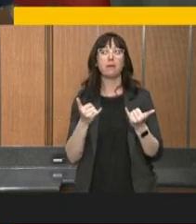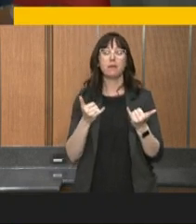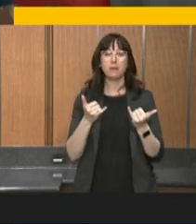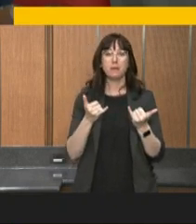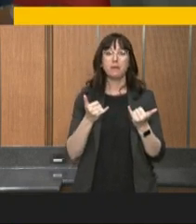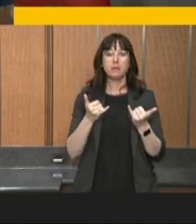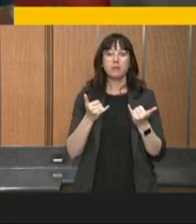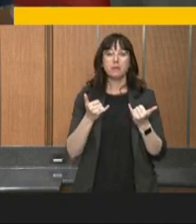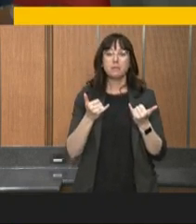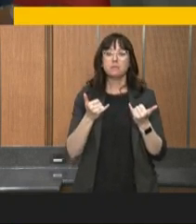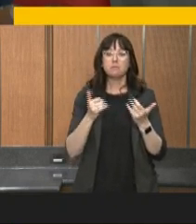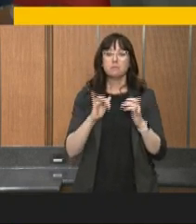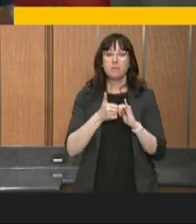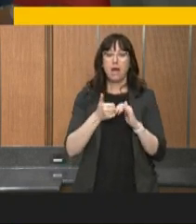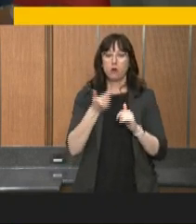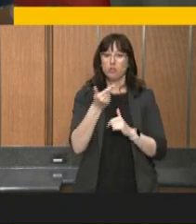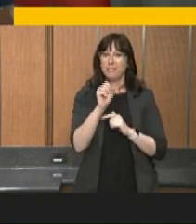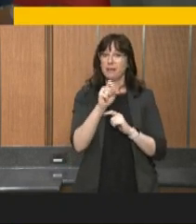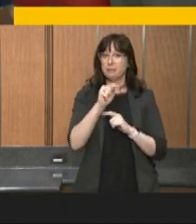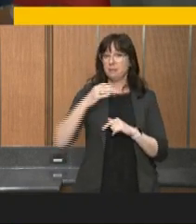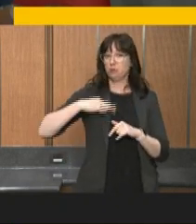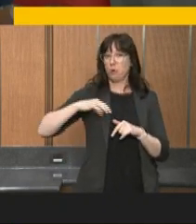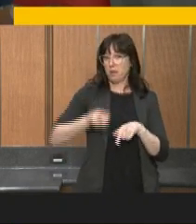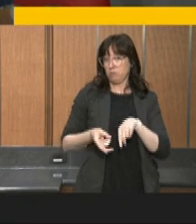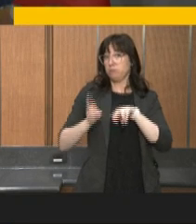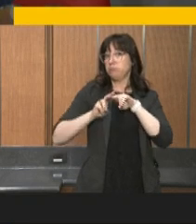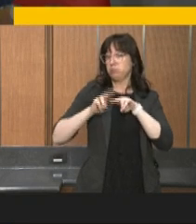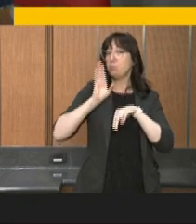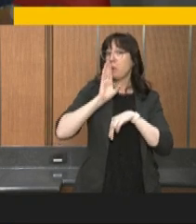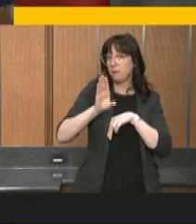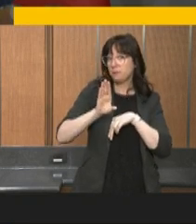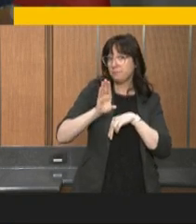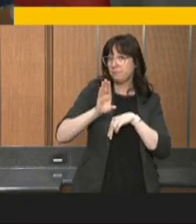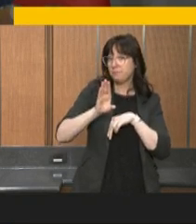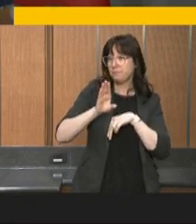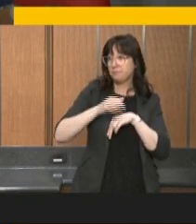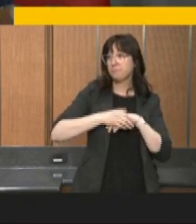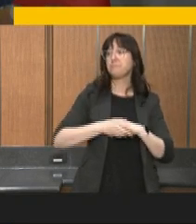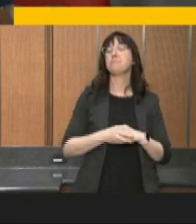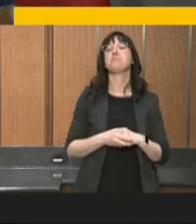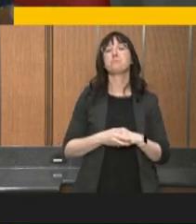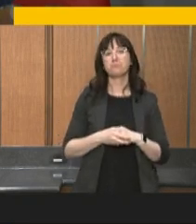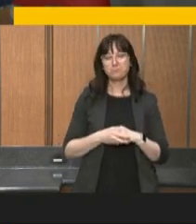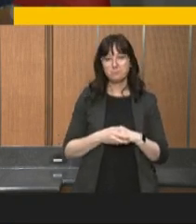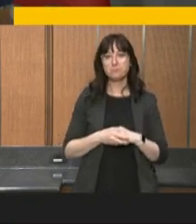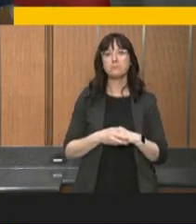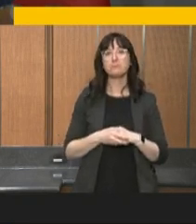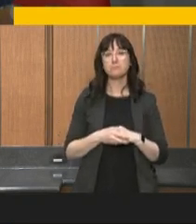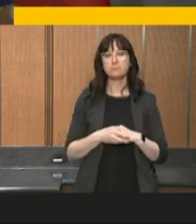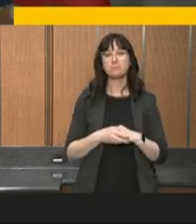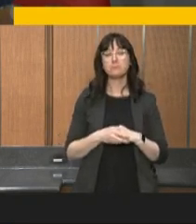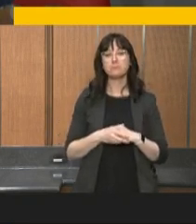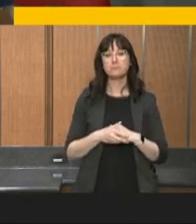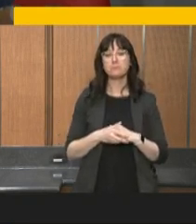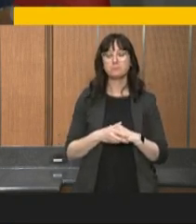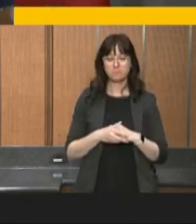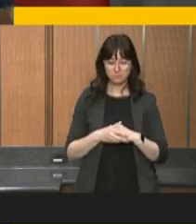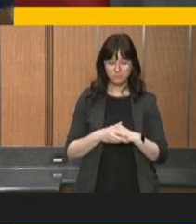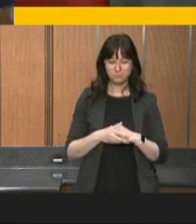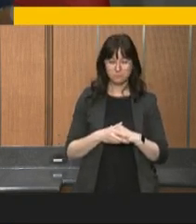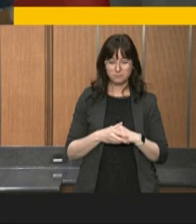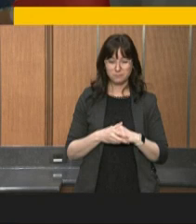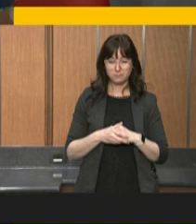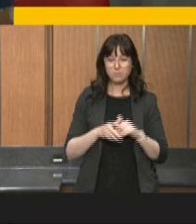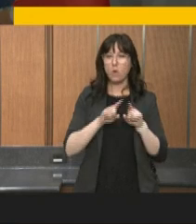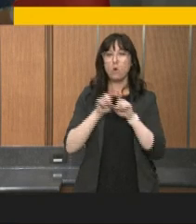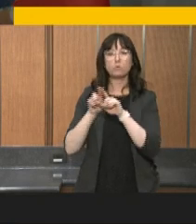the boosting of the GST credit and the the emergency